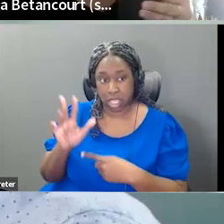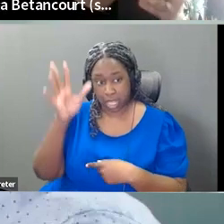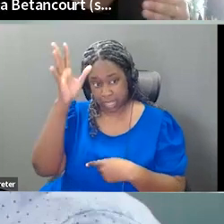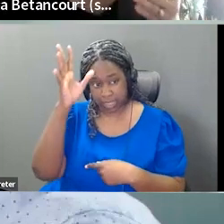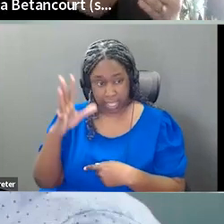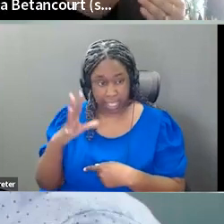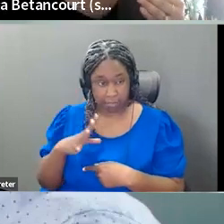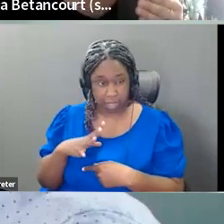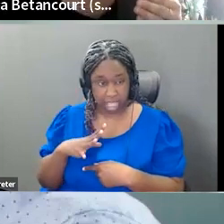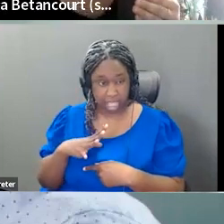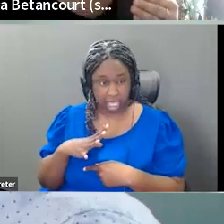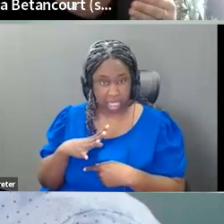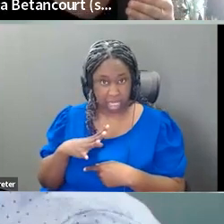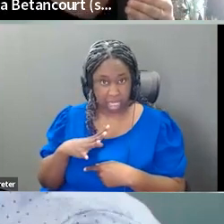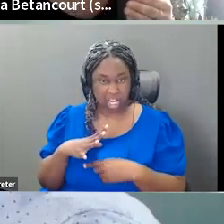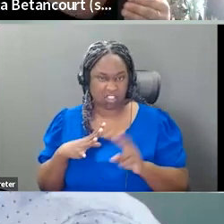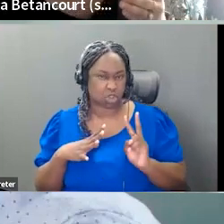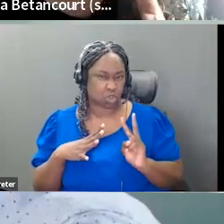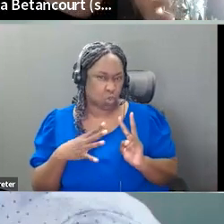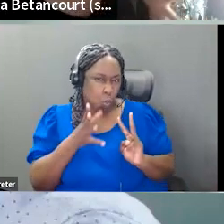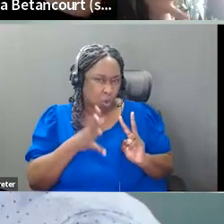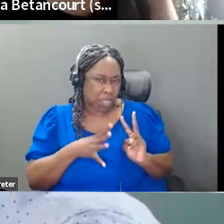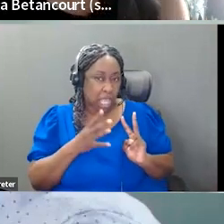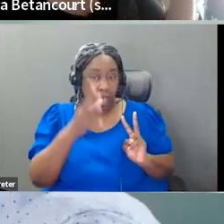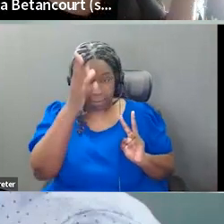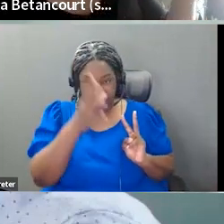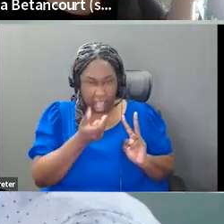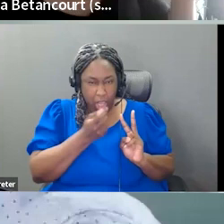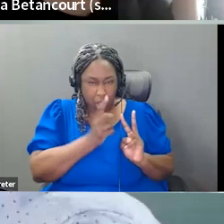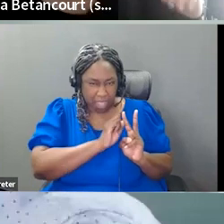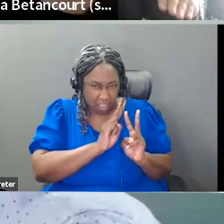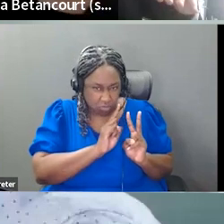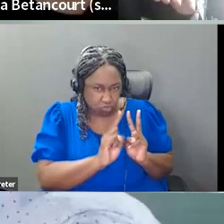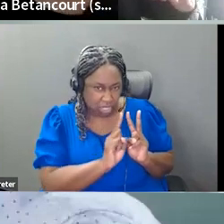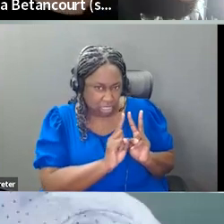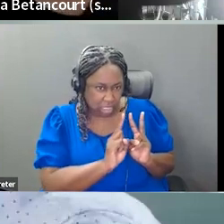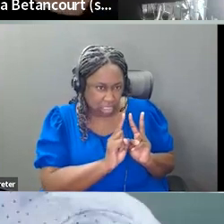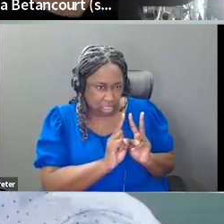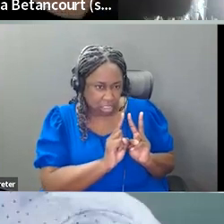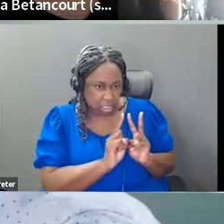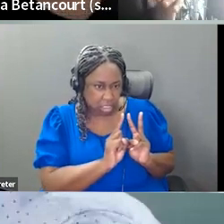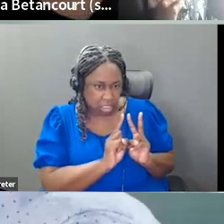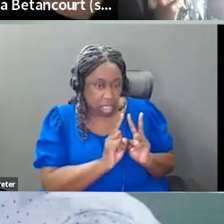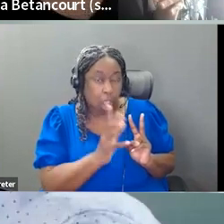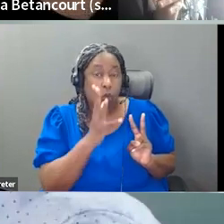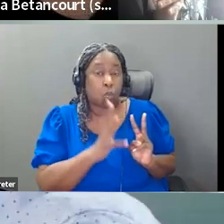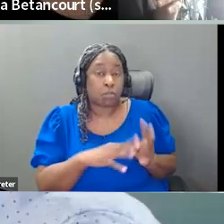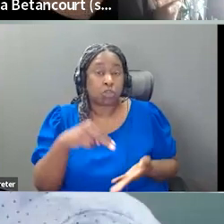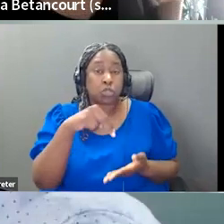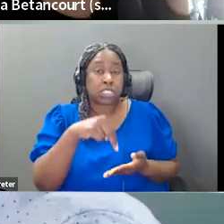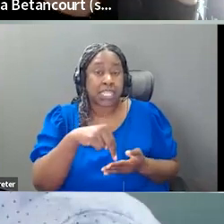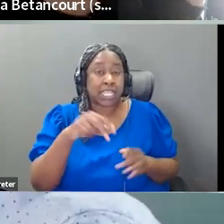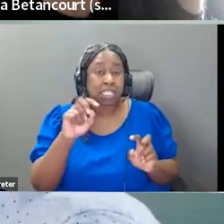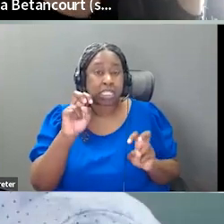very slightly in front of the 2 other women. The woman who is standing is compositionally above the